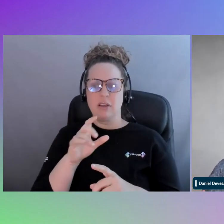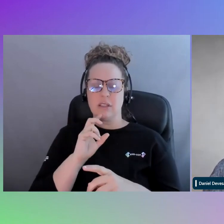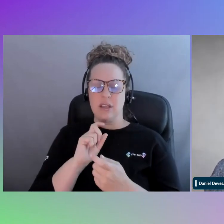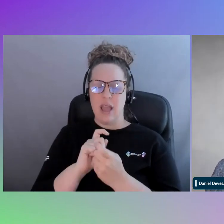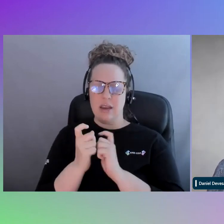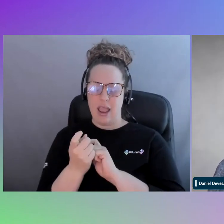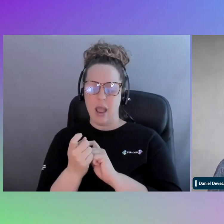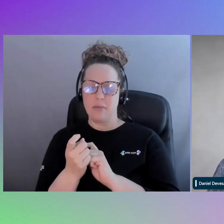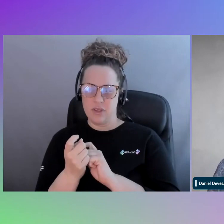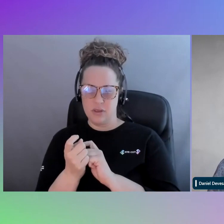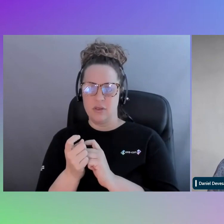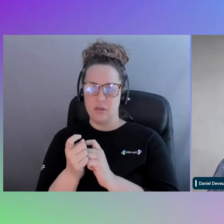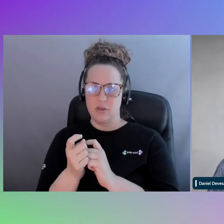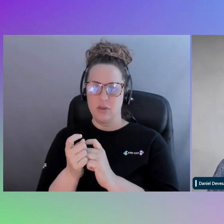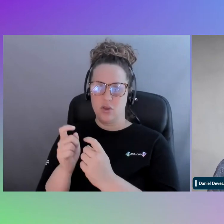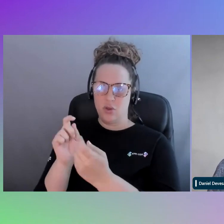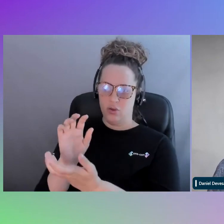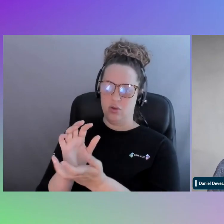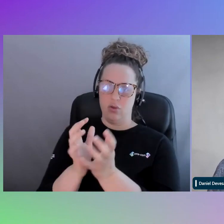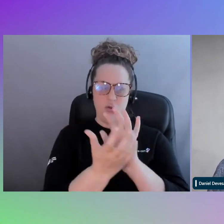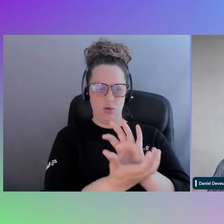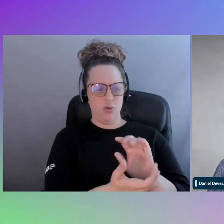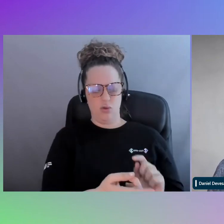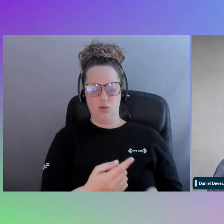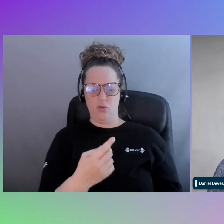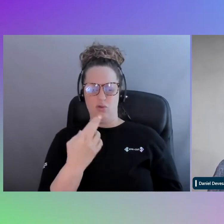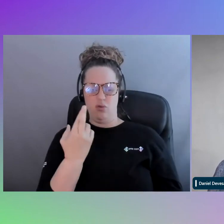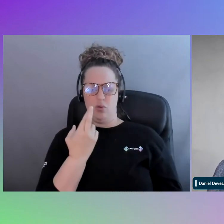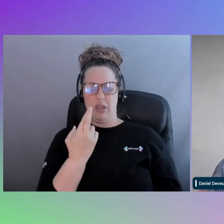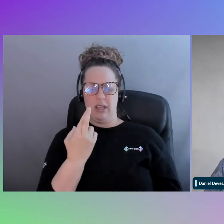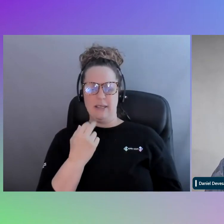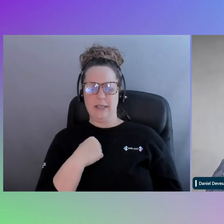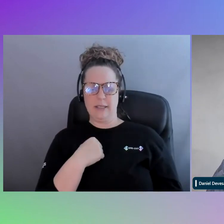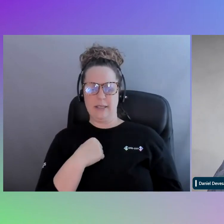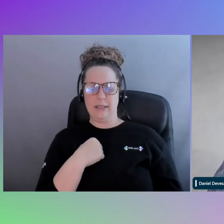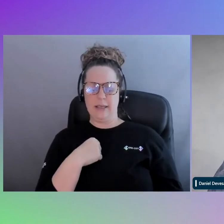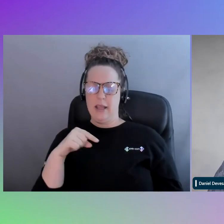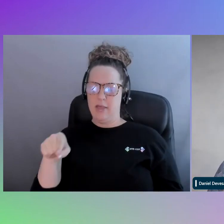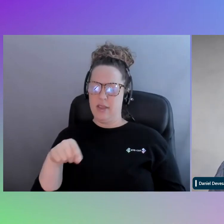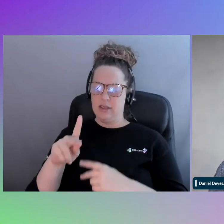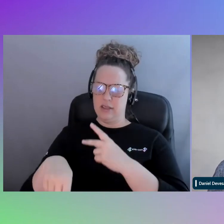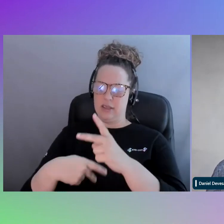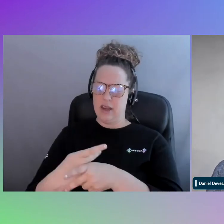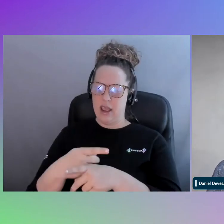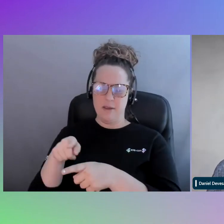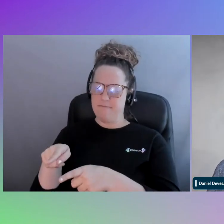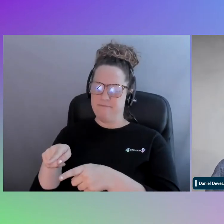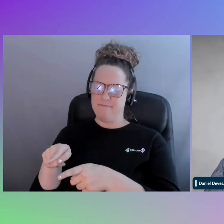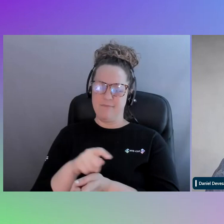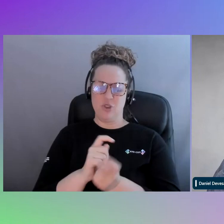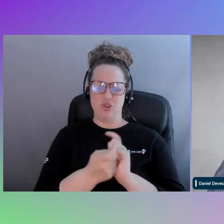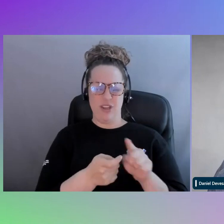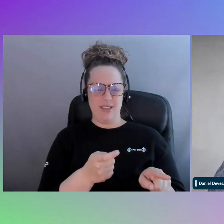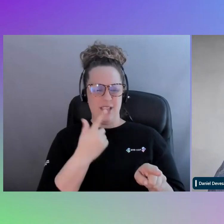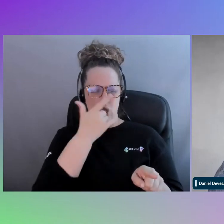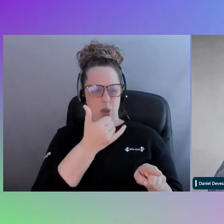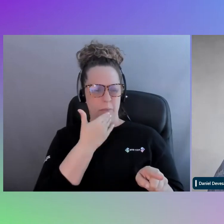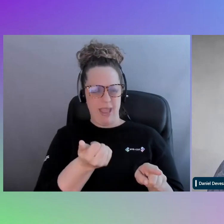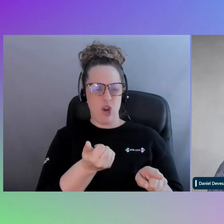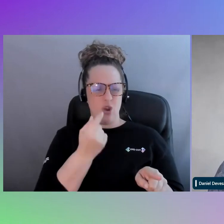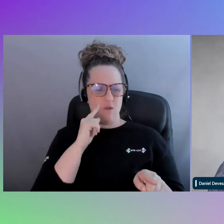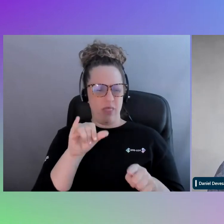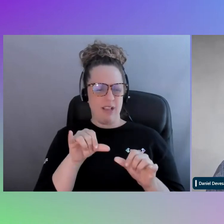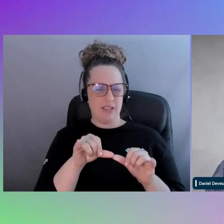text sizes. And you may decide that it's better to switch from one type of layout to the other at a specific text